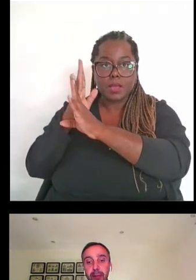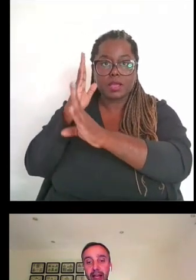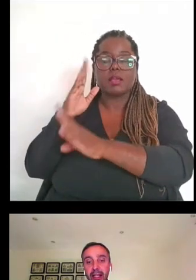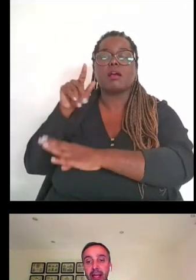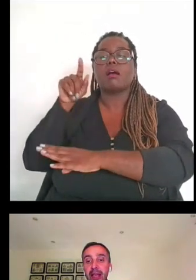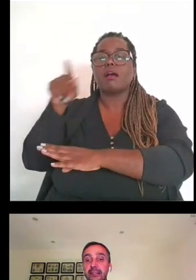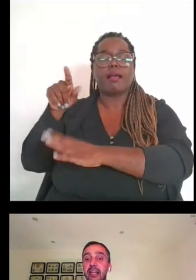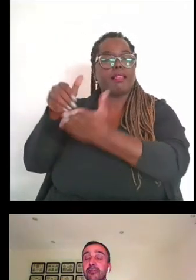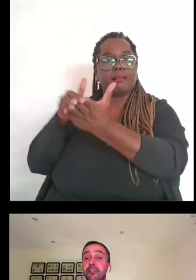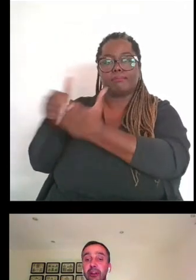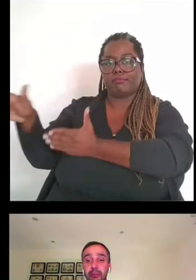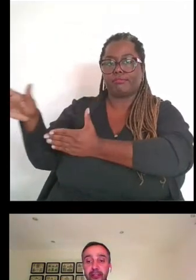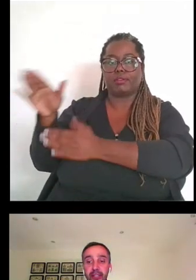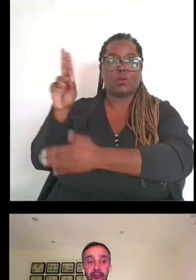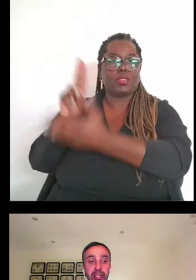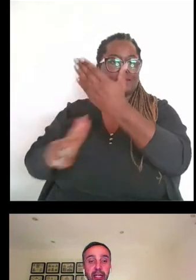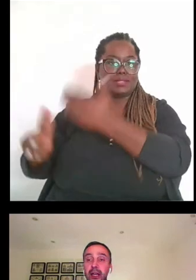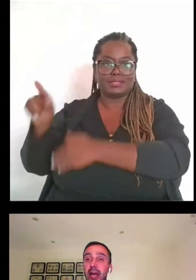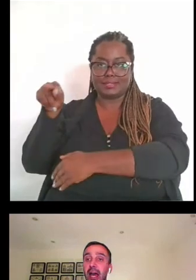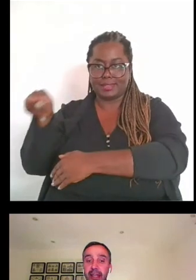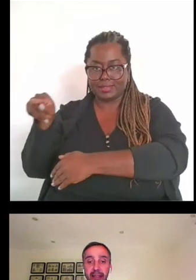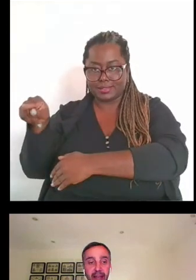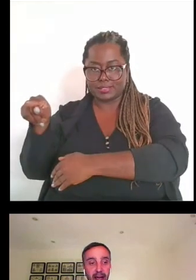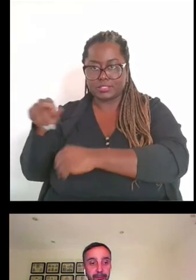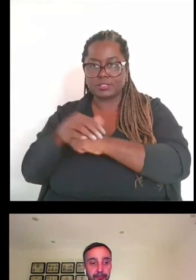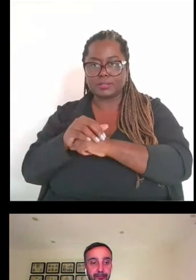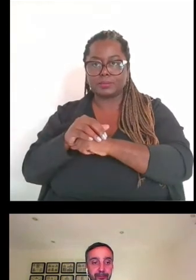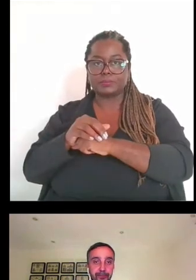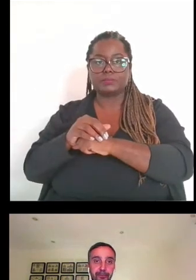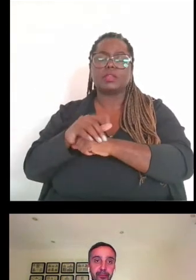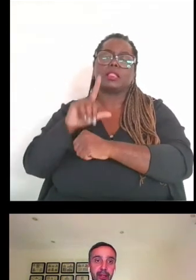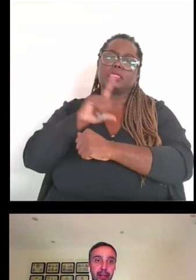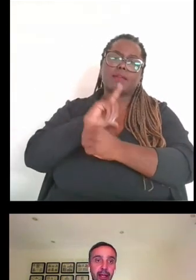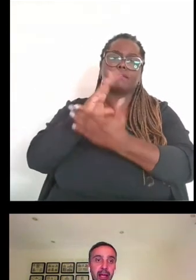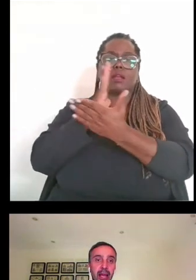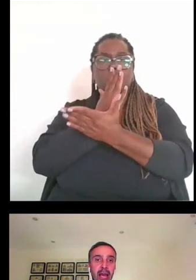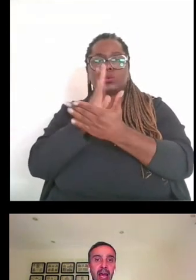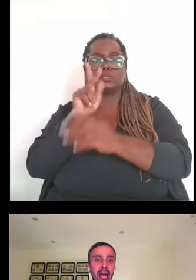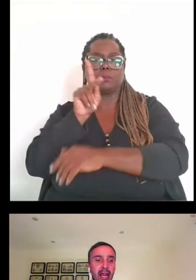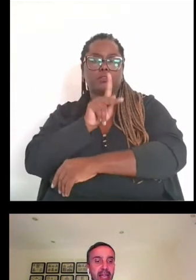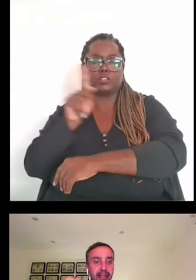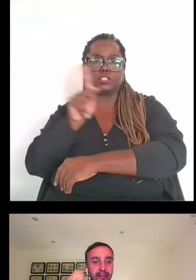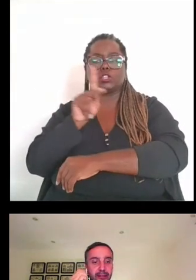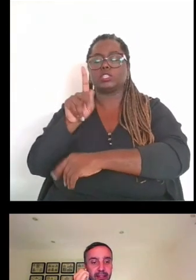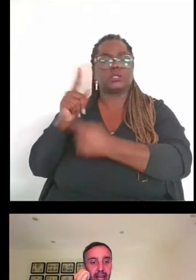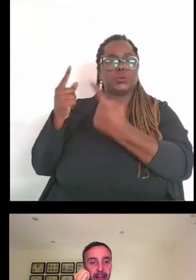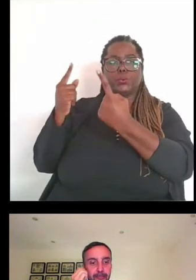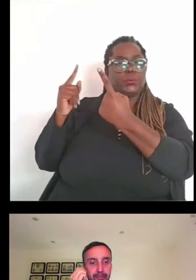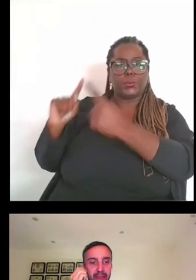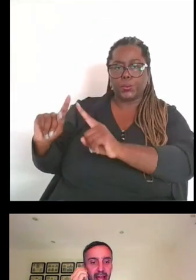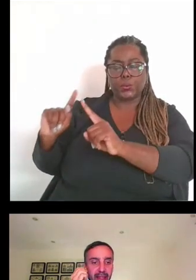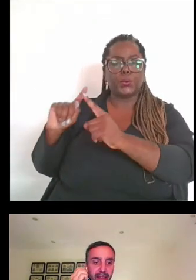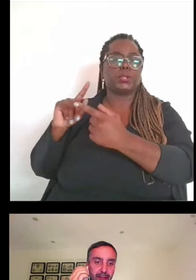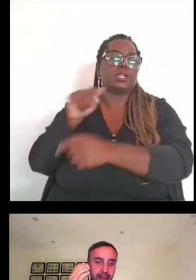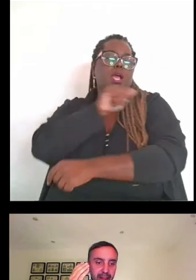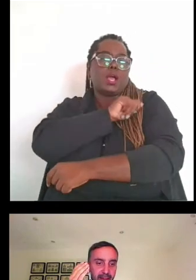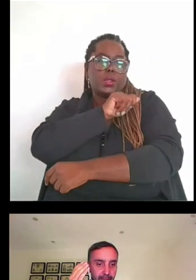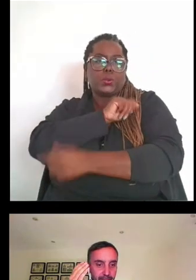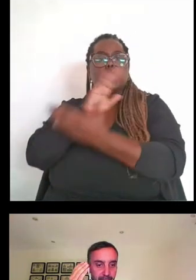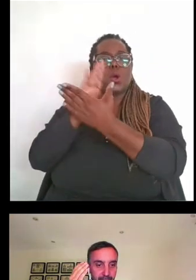and the student body safe Grandma's career at that time needless to say